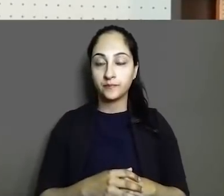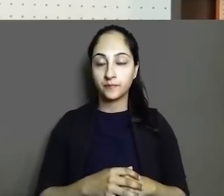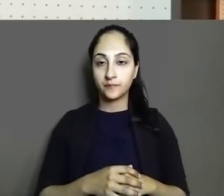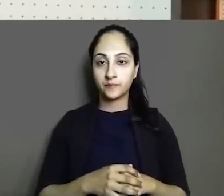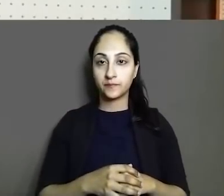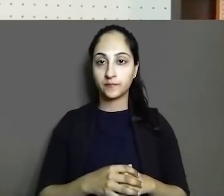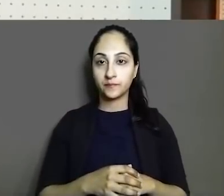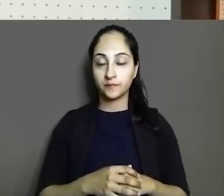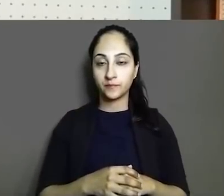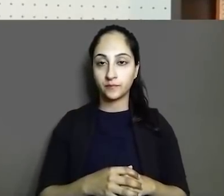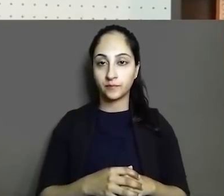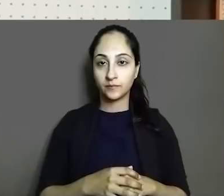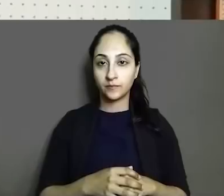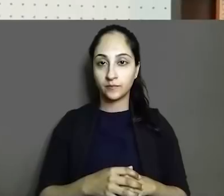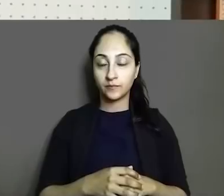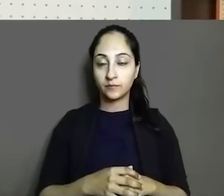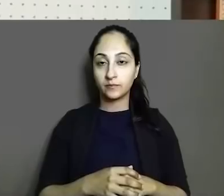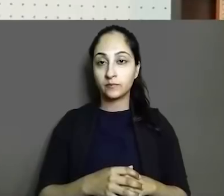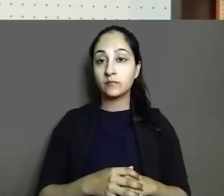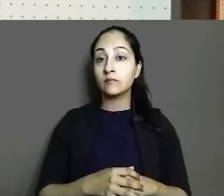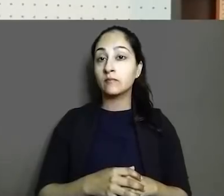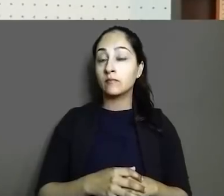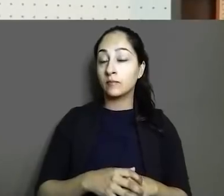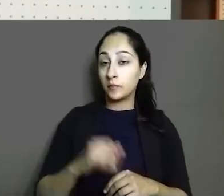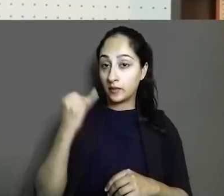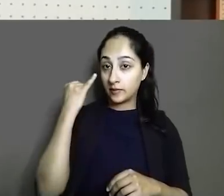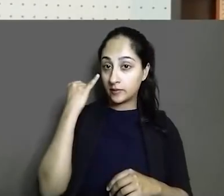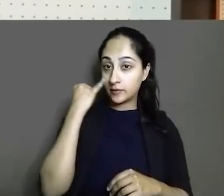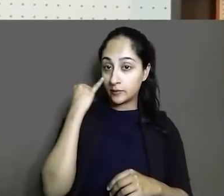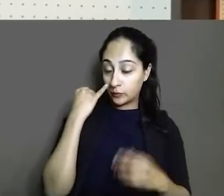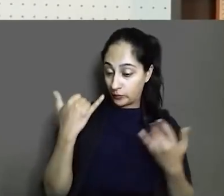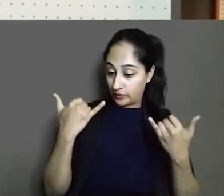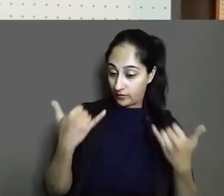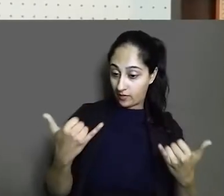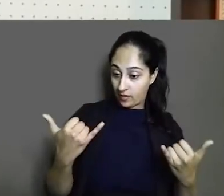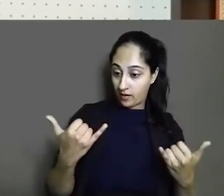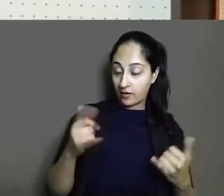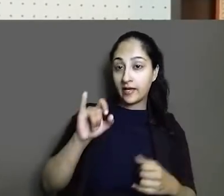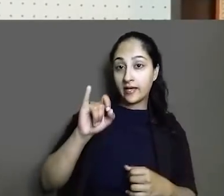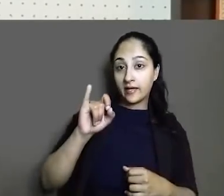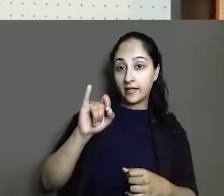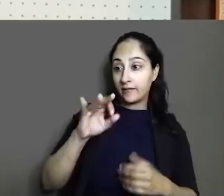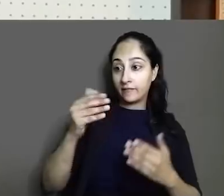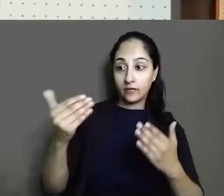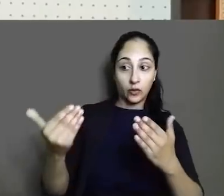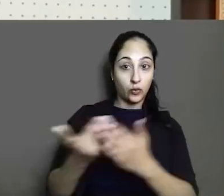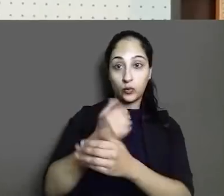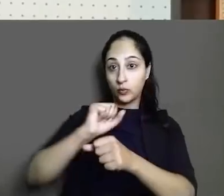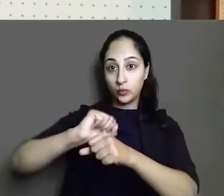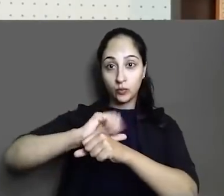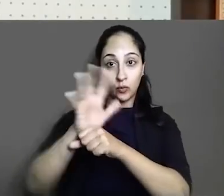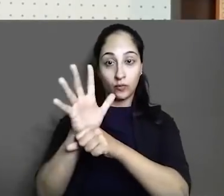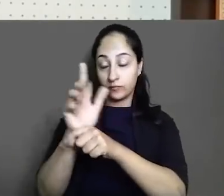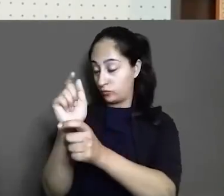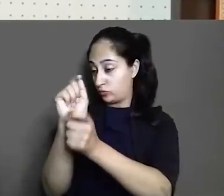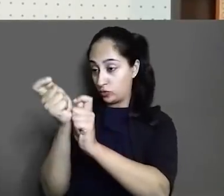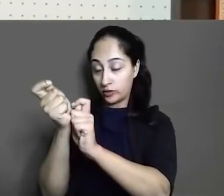targeted vaccine against that. To add to that, the AstraZeneca vaccine has shown